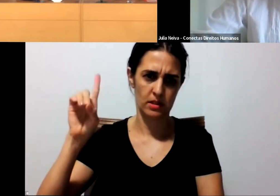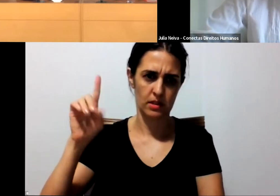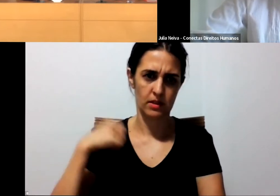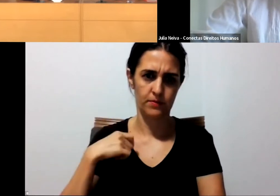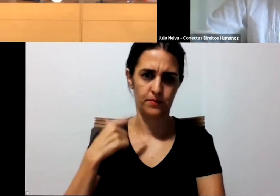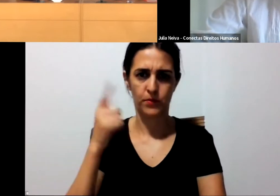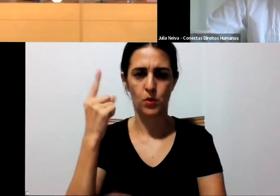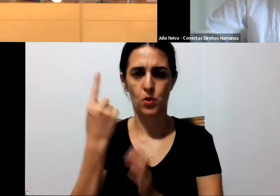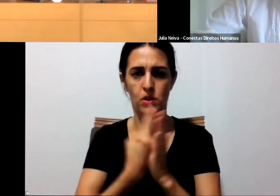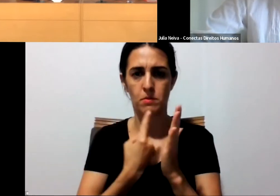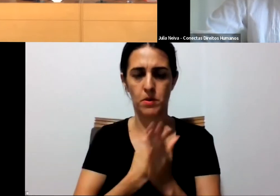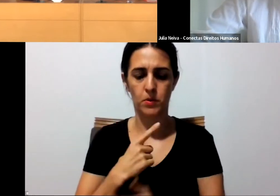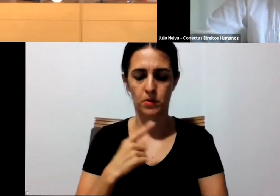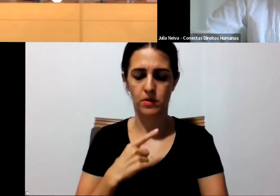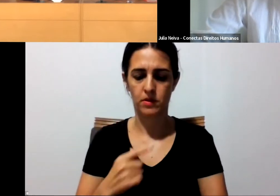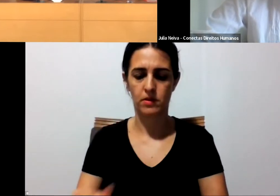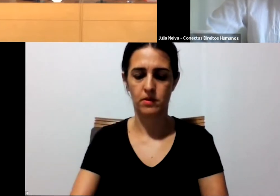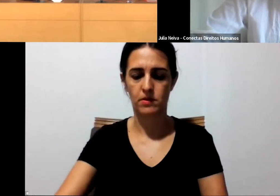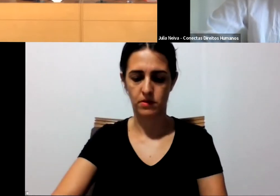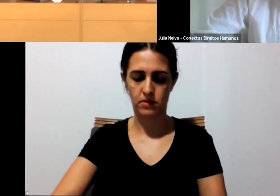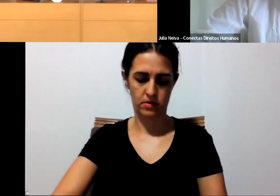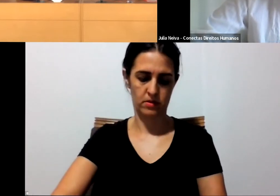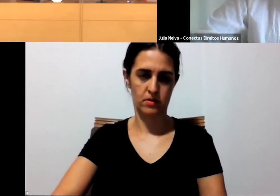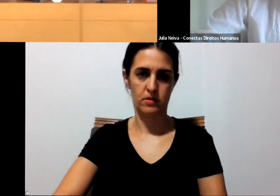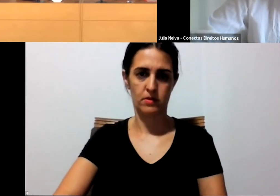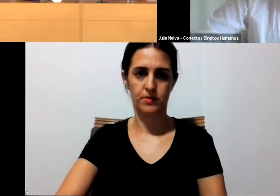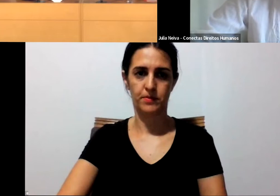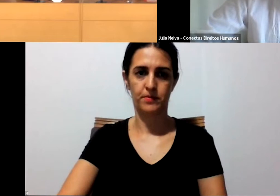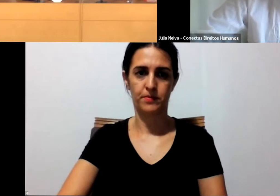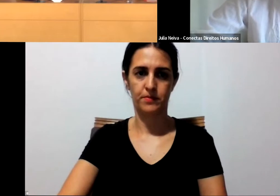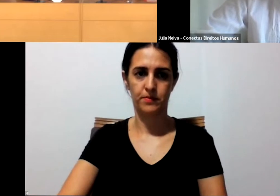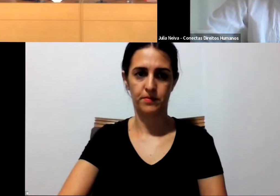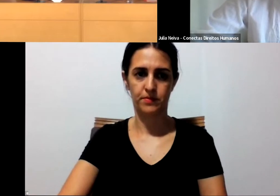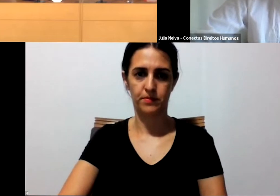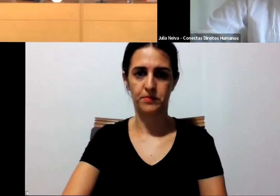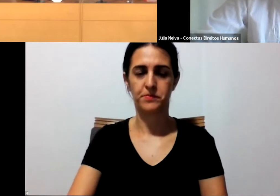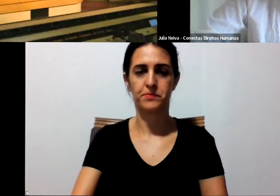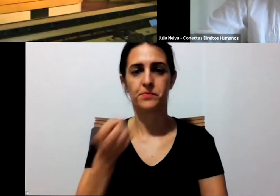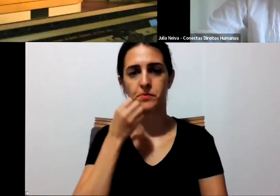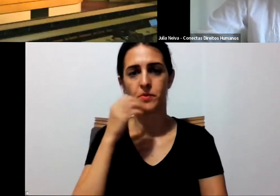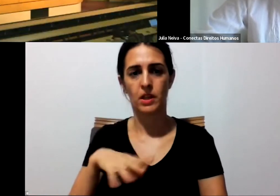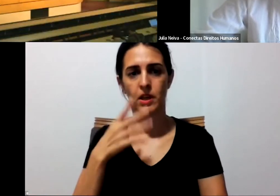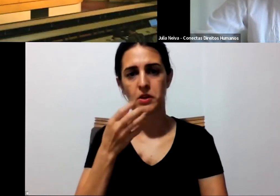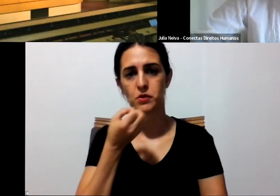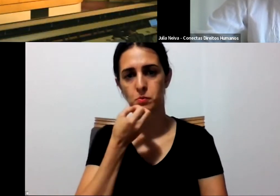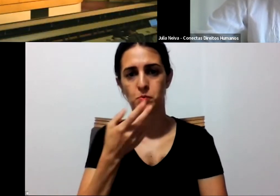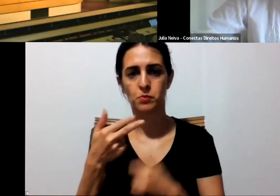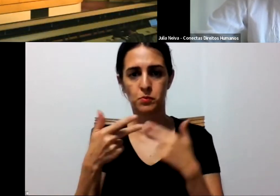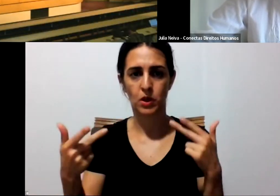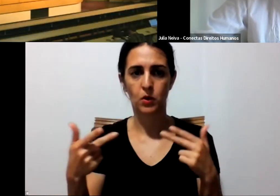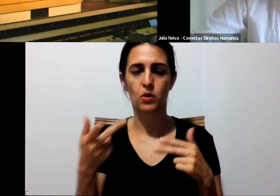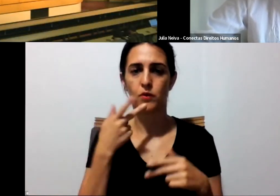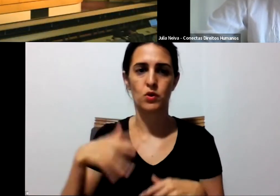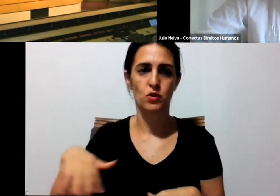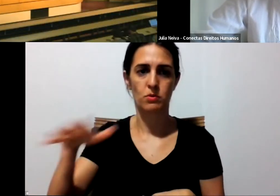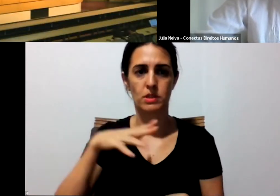stimulate and help the process of accession of Brazil to the OECD, as well as NGOs and the public sector.